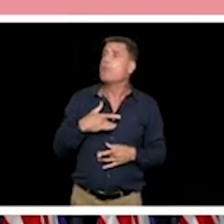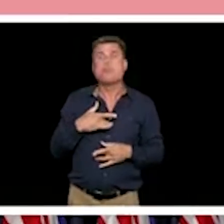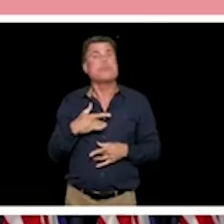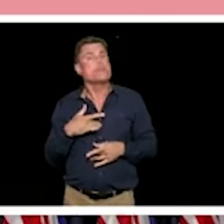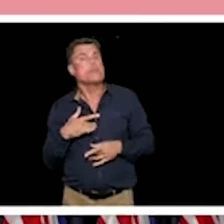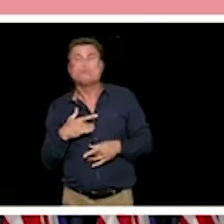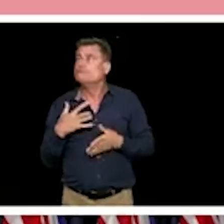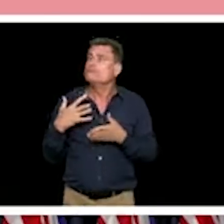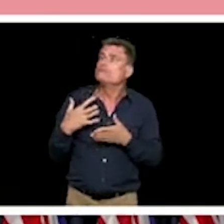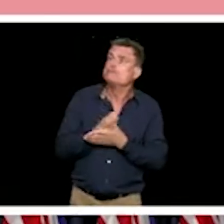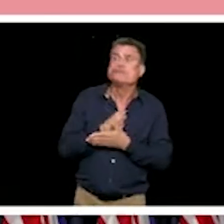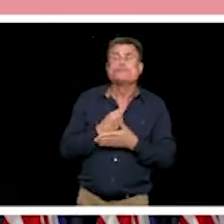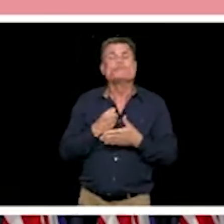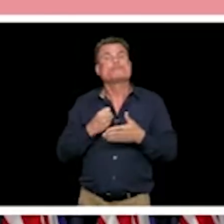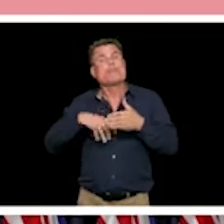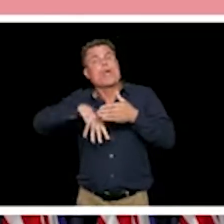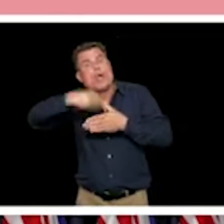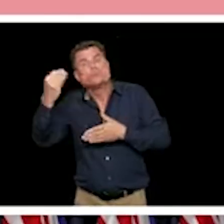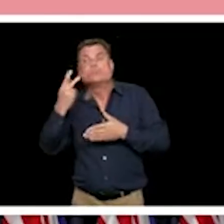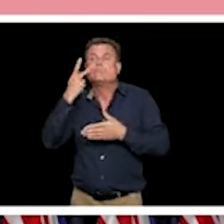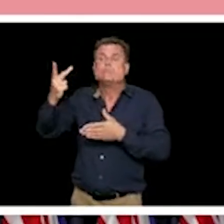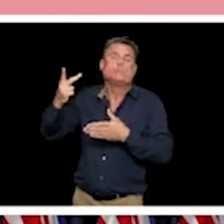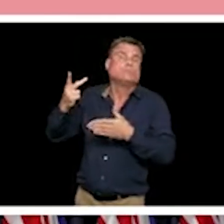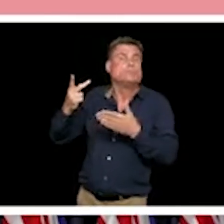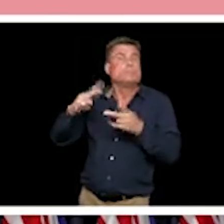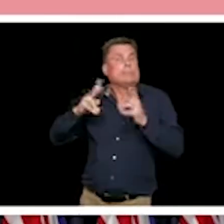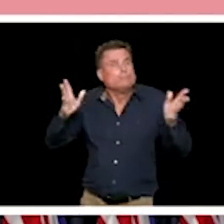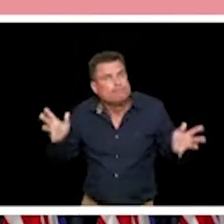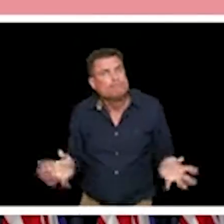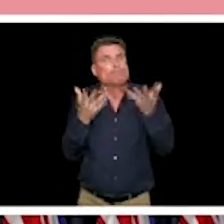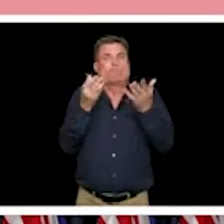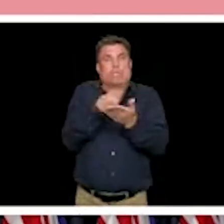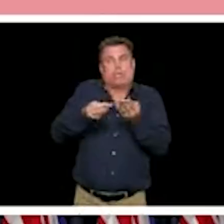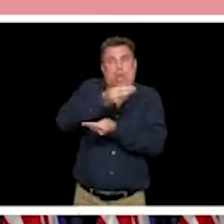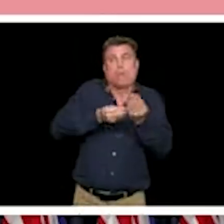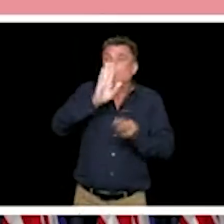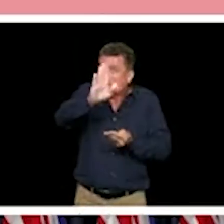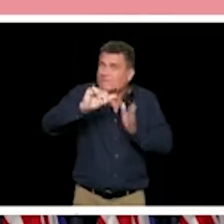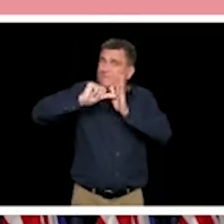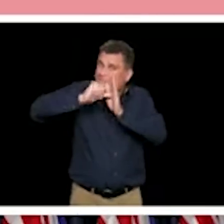includes us connecting with others as well as our economy, that we need to do it in a safe way, or we